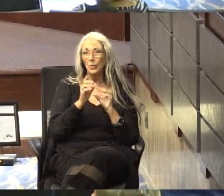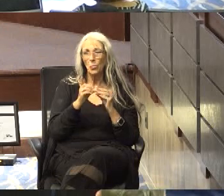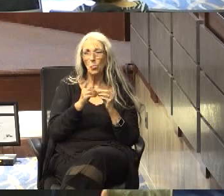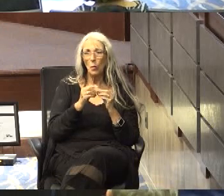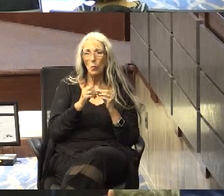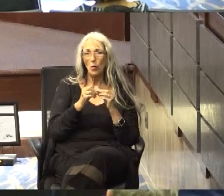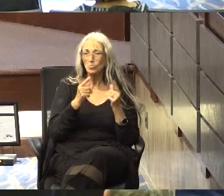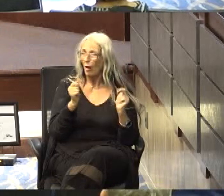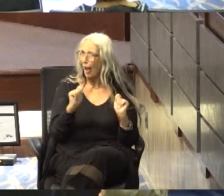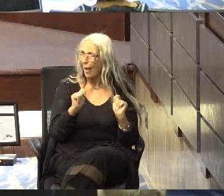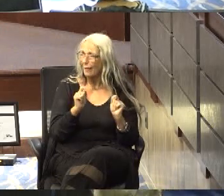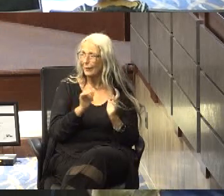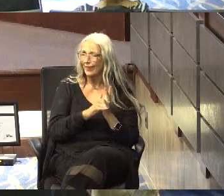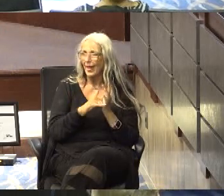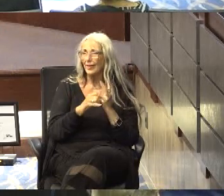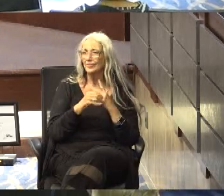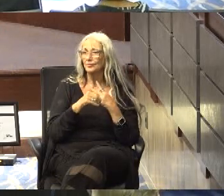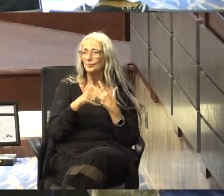crack at him.